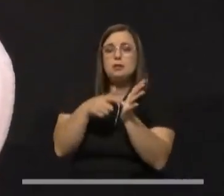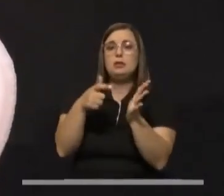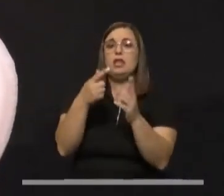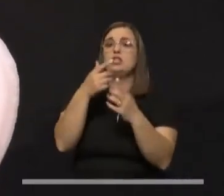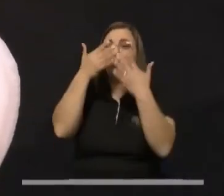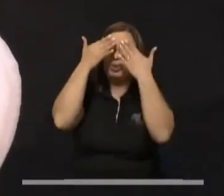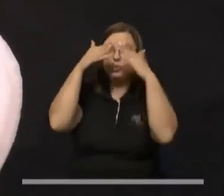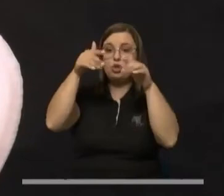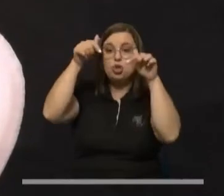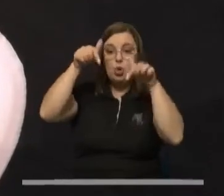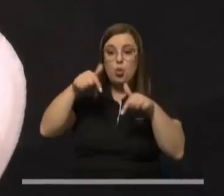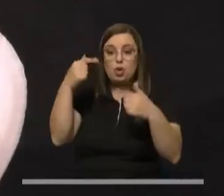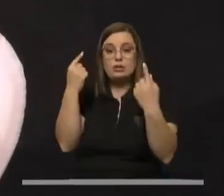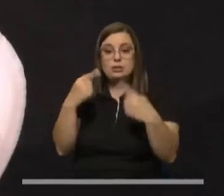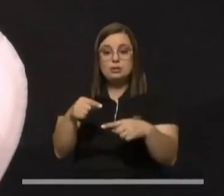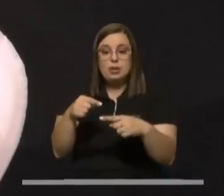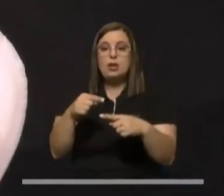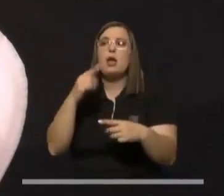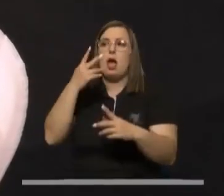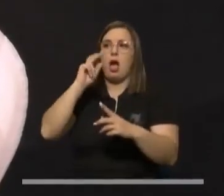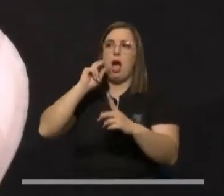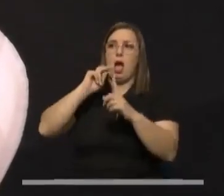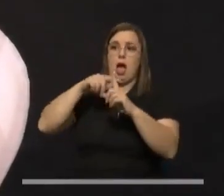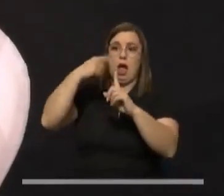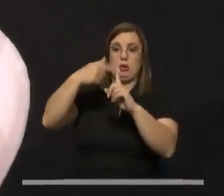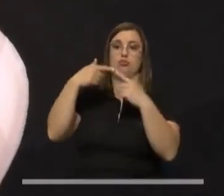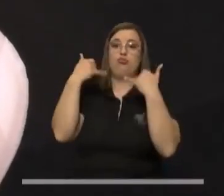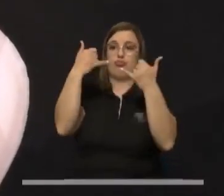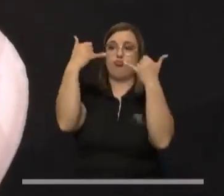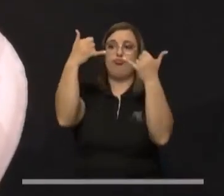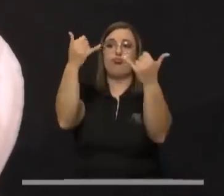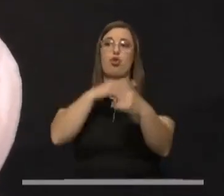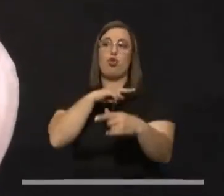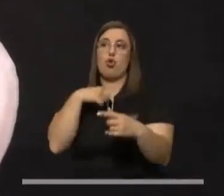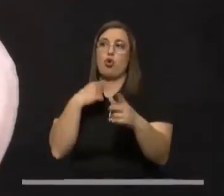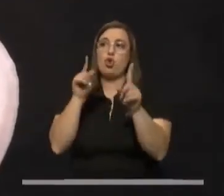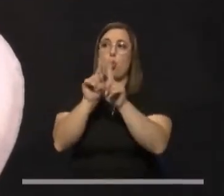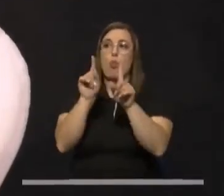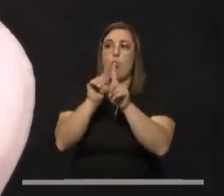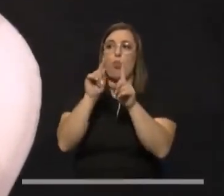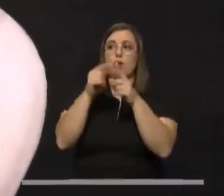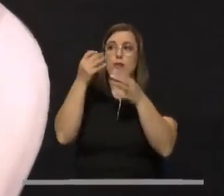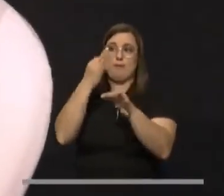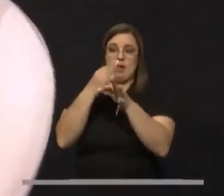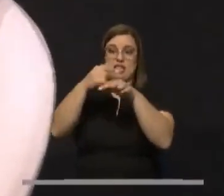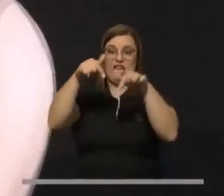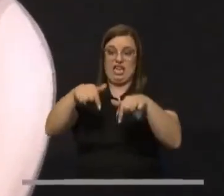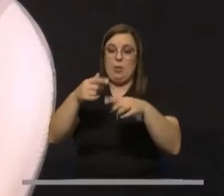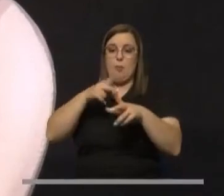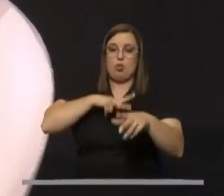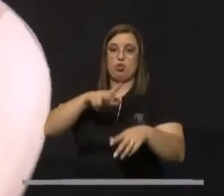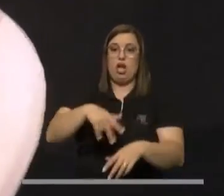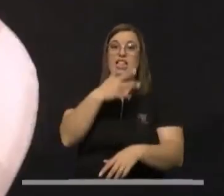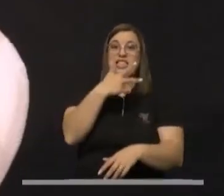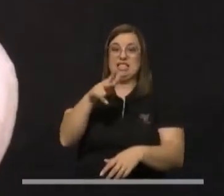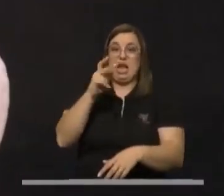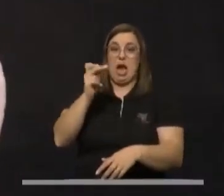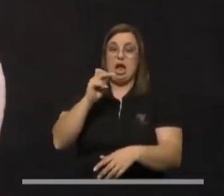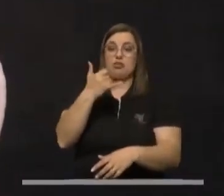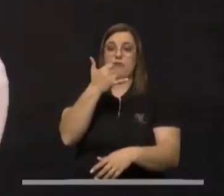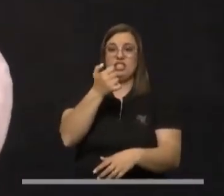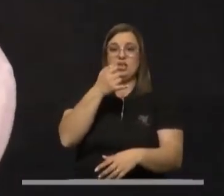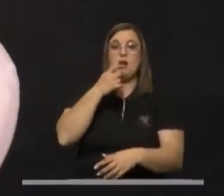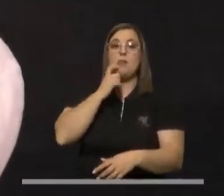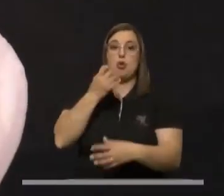to the challenges and needs so that we can commemorate, in this case, in Portugal, the 100 years